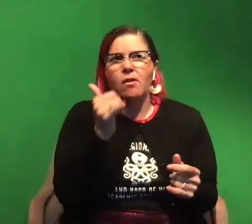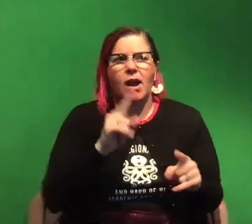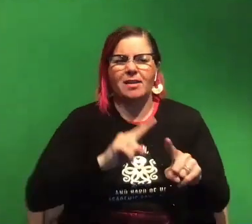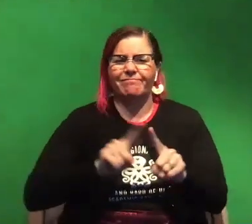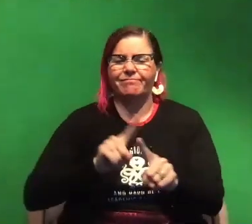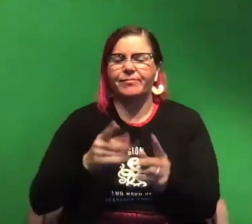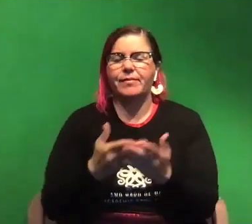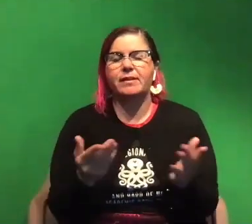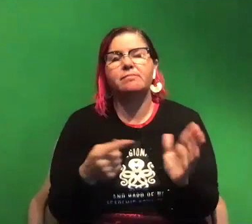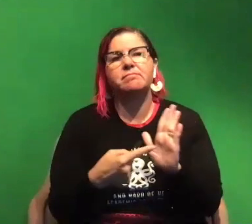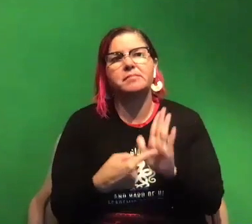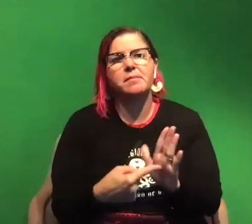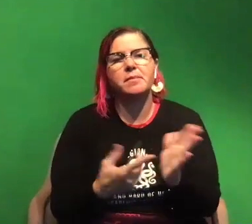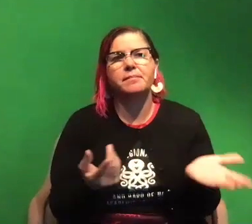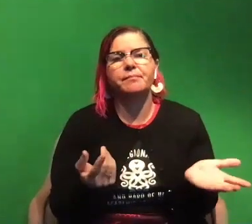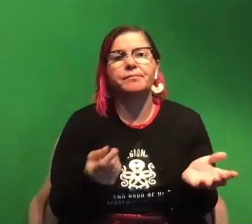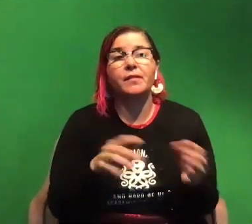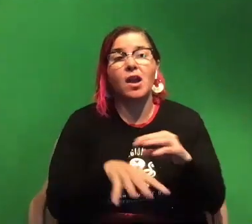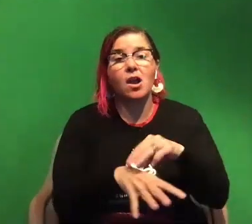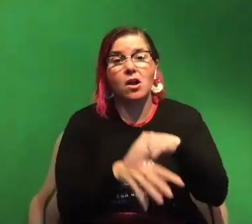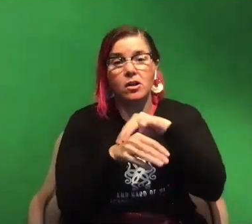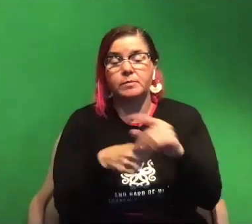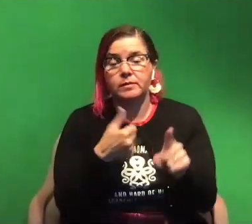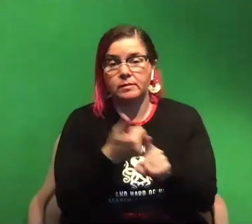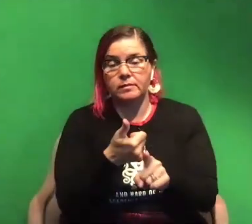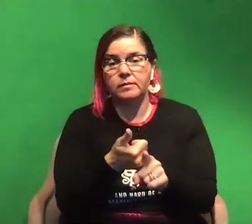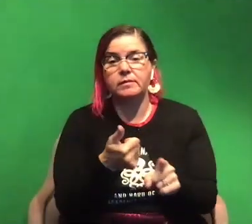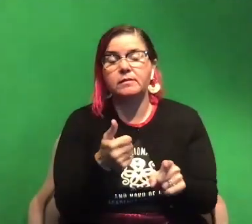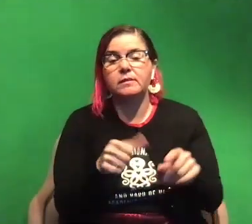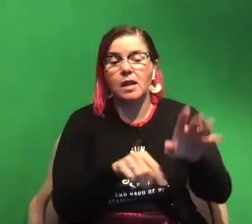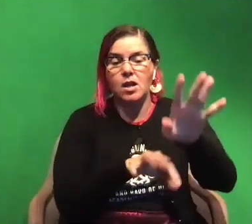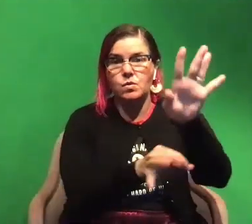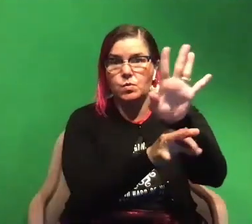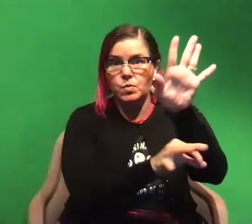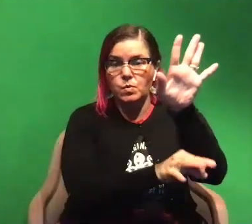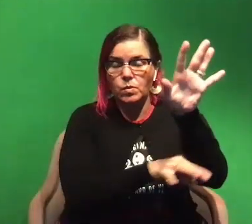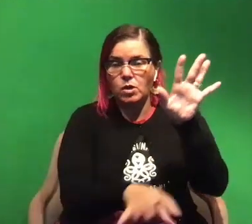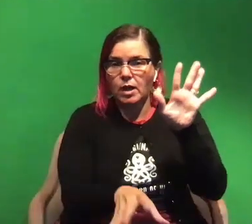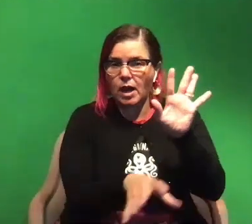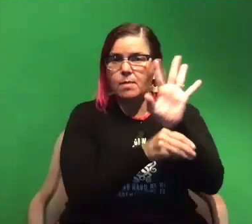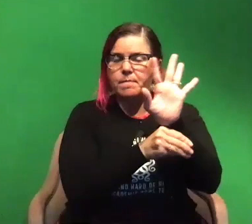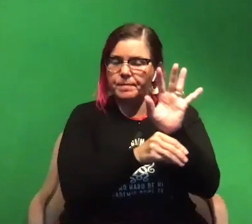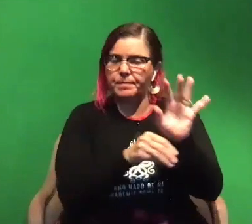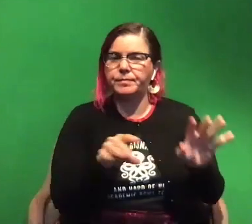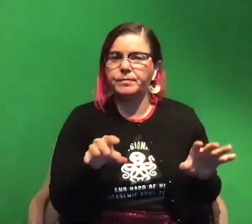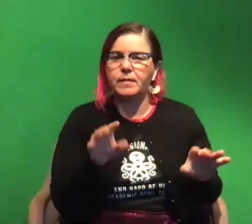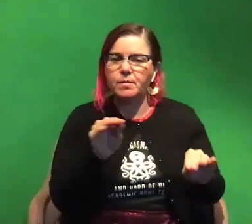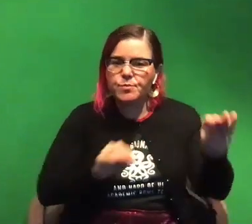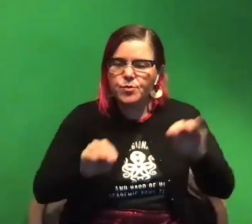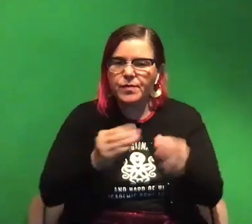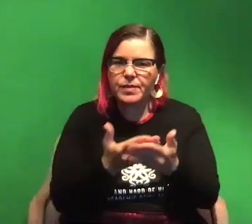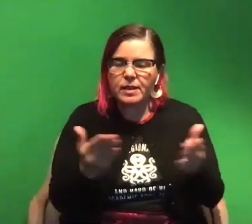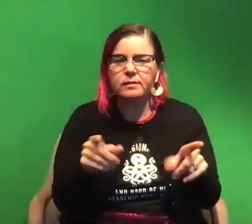things. For the case of octopuses, those suckers not only can grasp and move around and manipulate objects, but